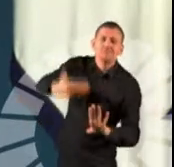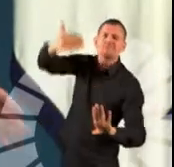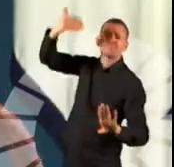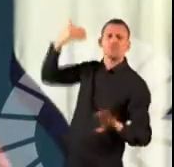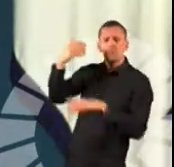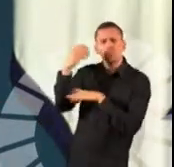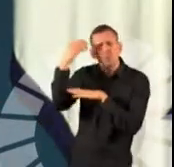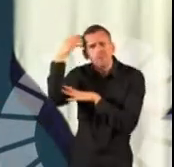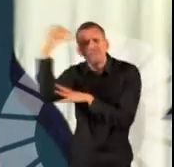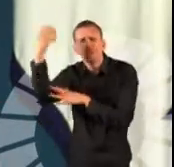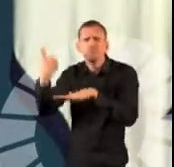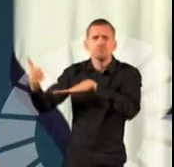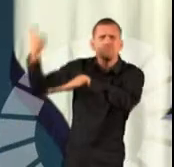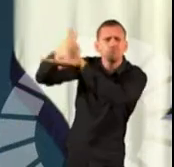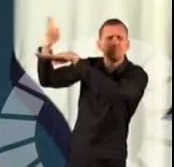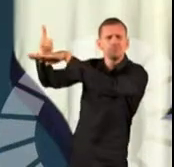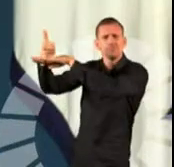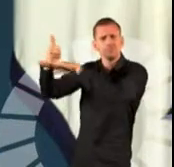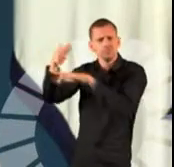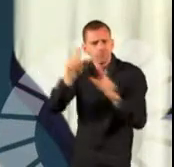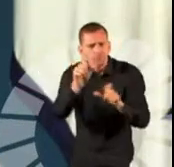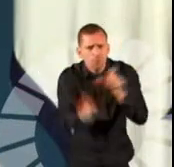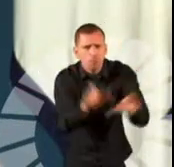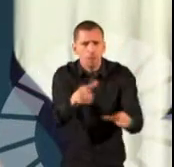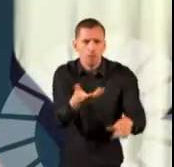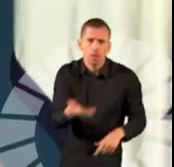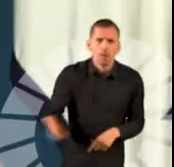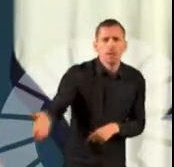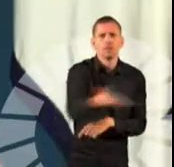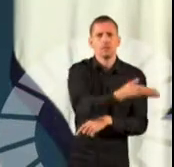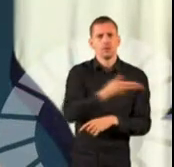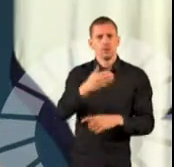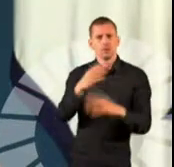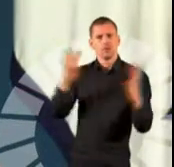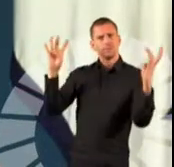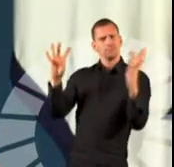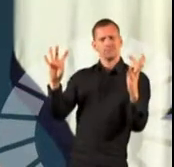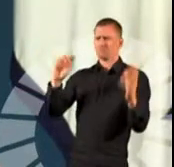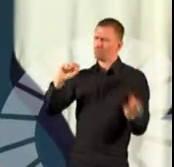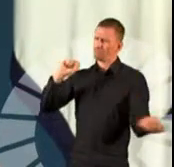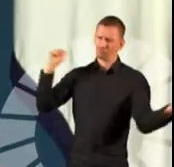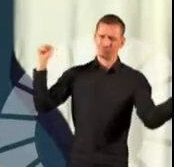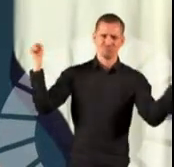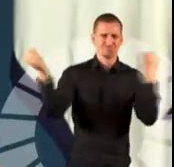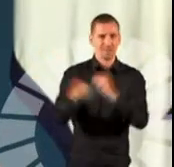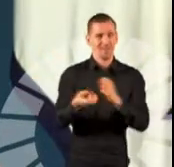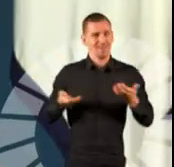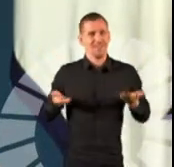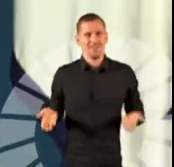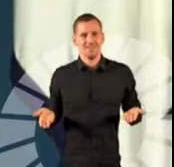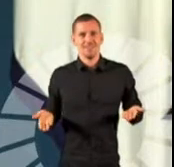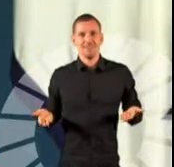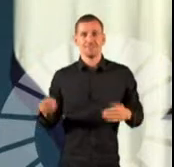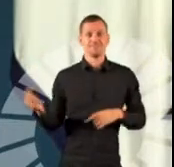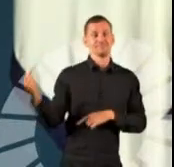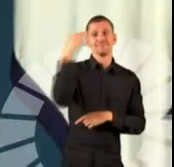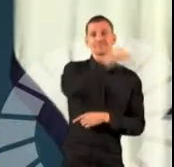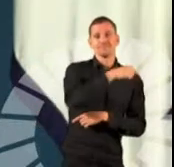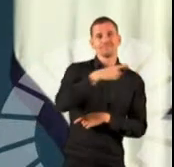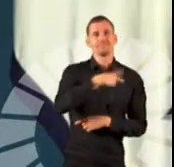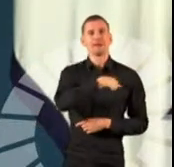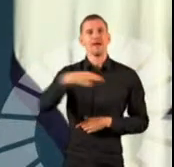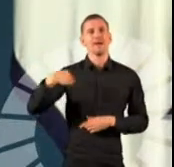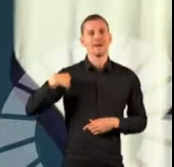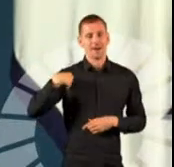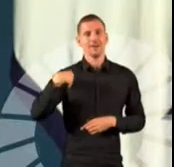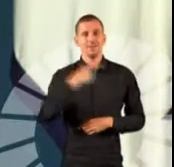not unlike this one. In Beijing in 1995, Hillary Rodham Clinton issued